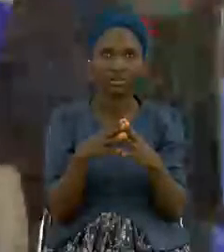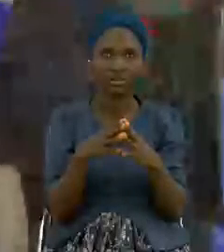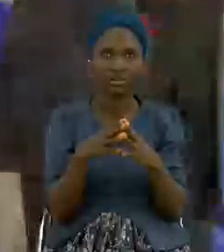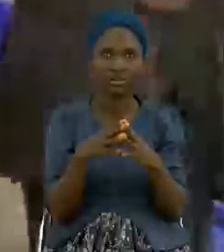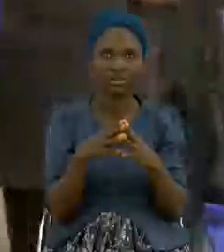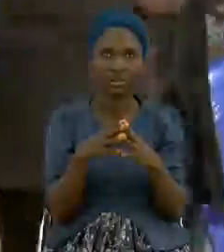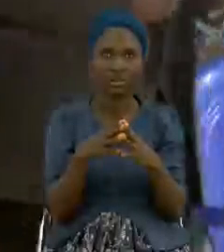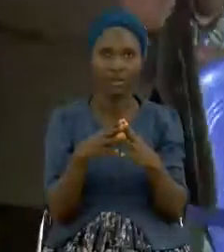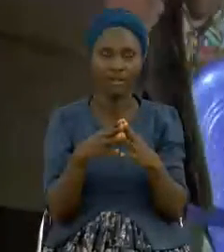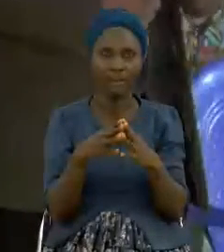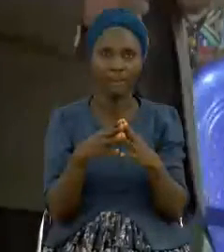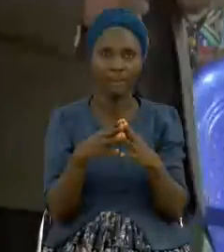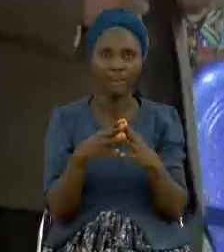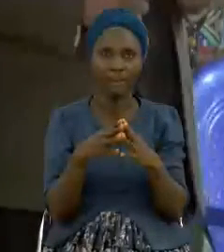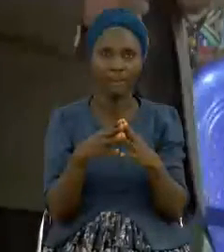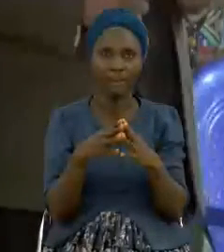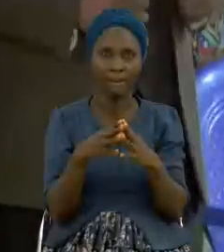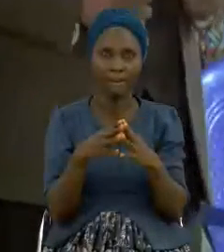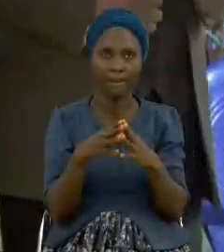The mantle